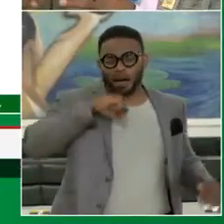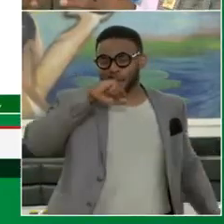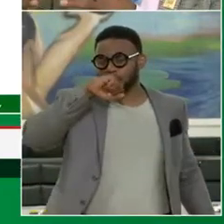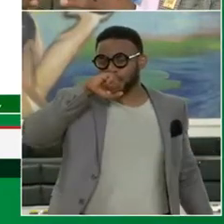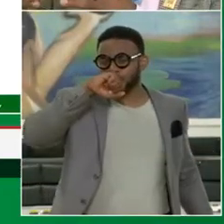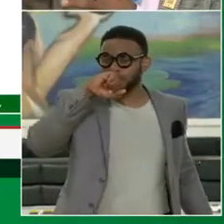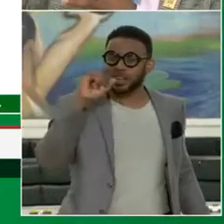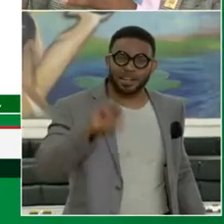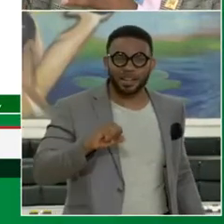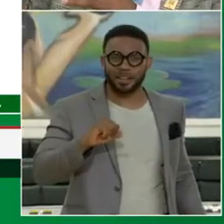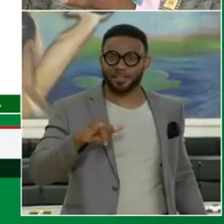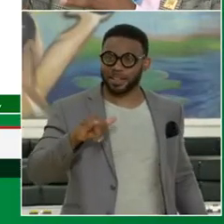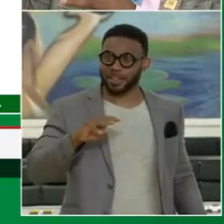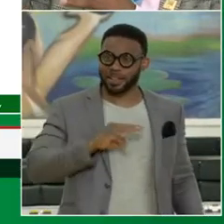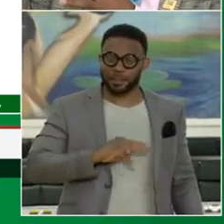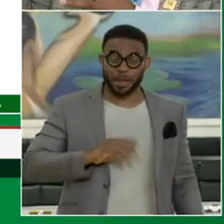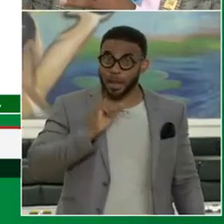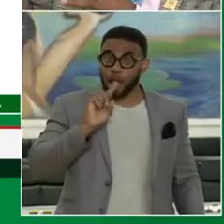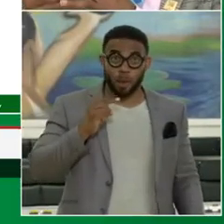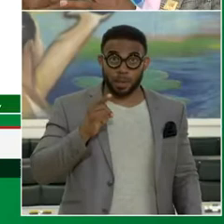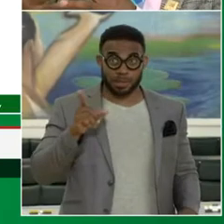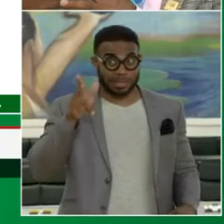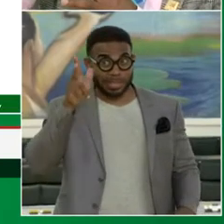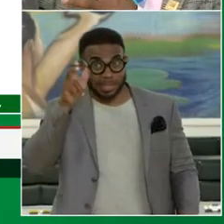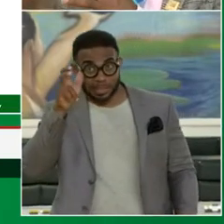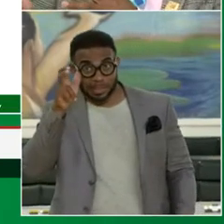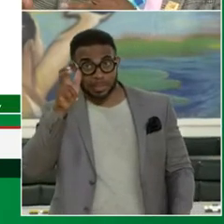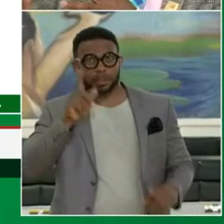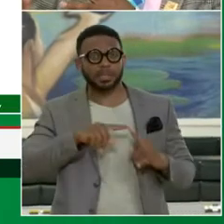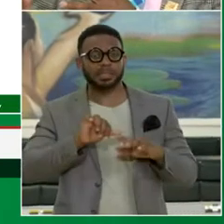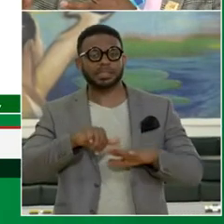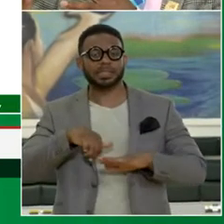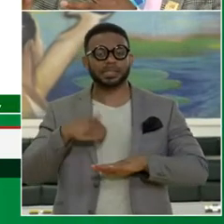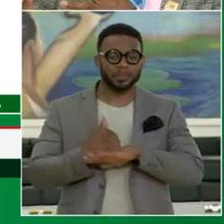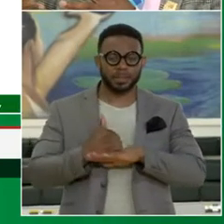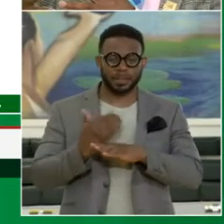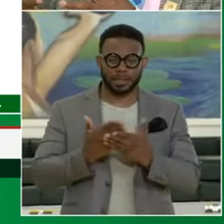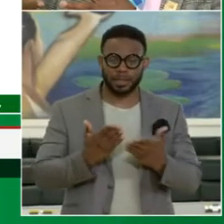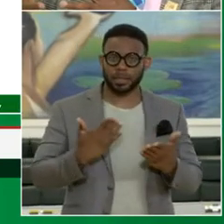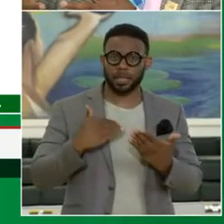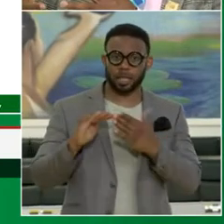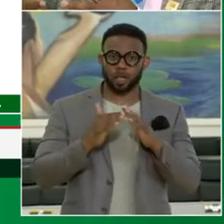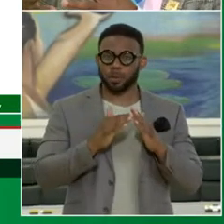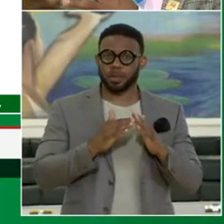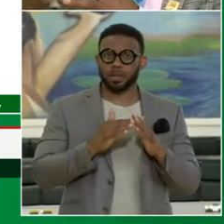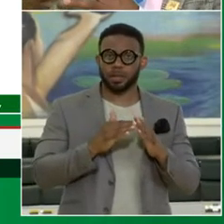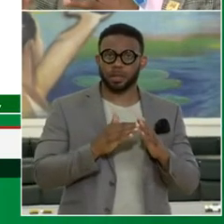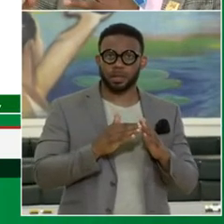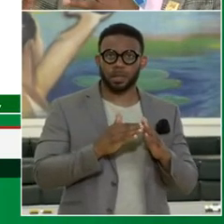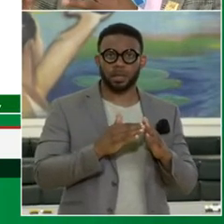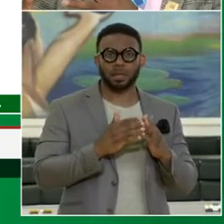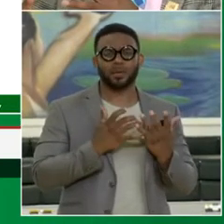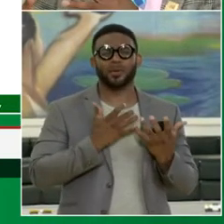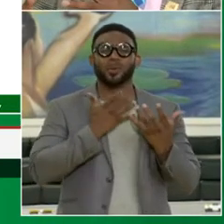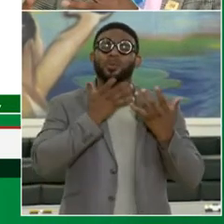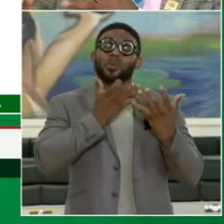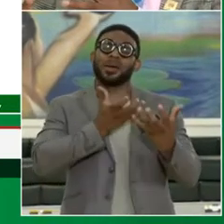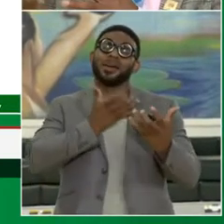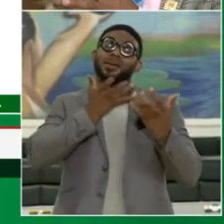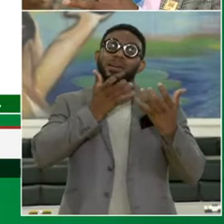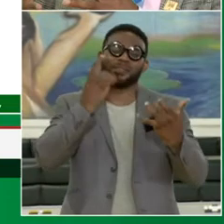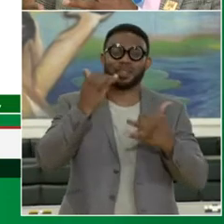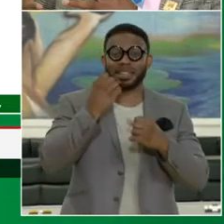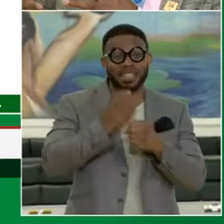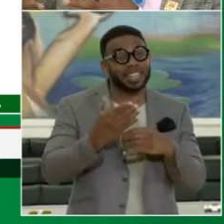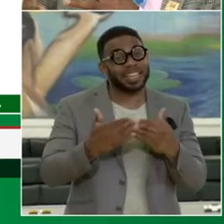love that the mayor, not only did she listen, but she implemented the things that the community are crying out for,